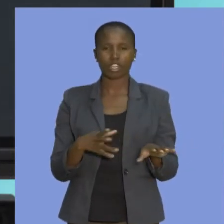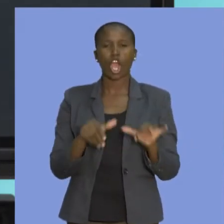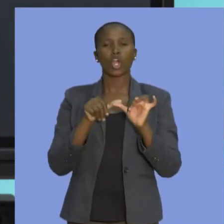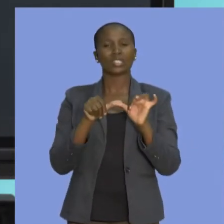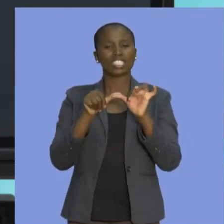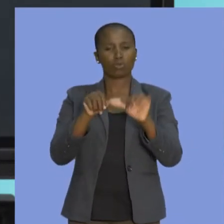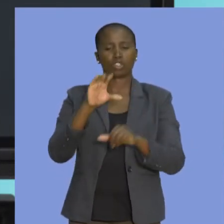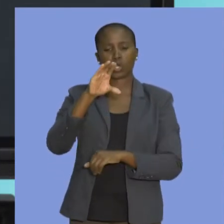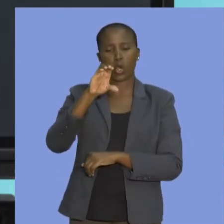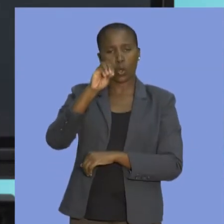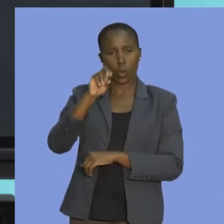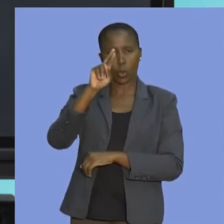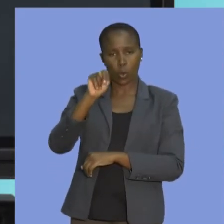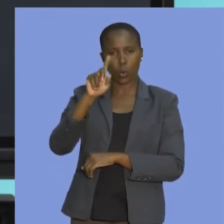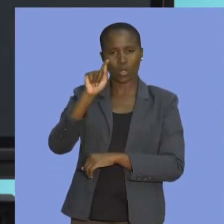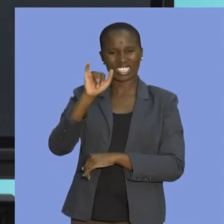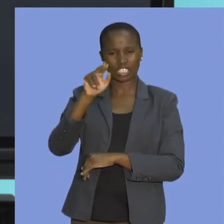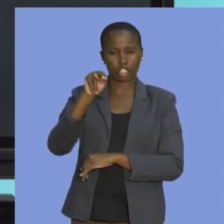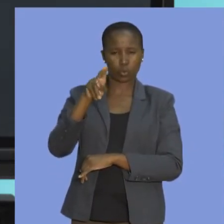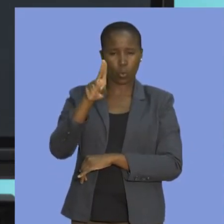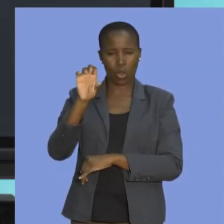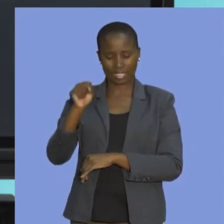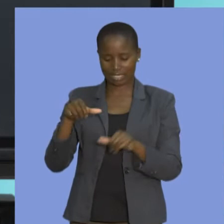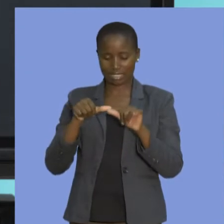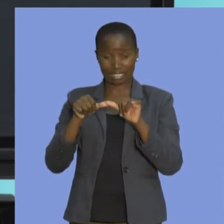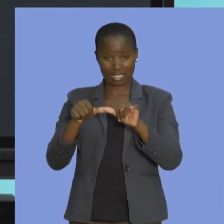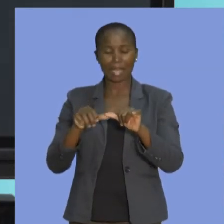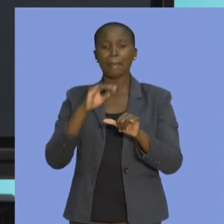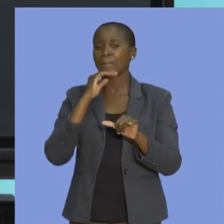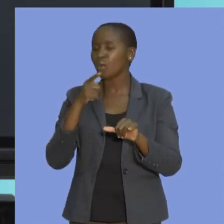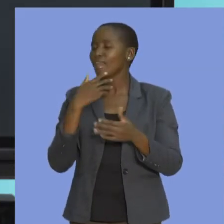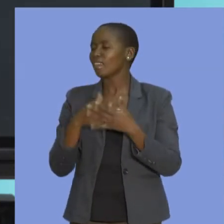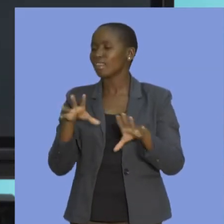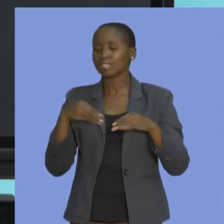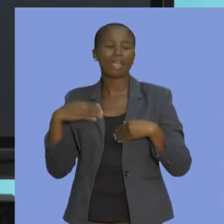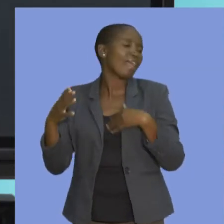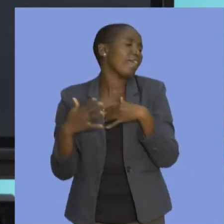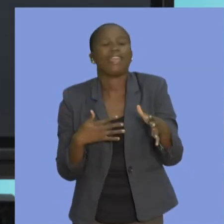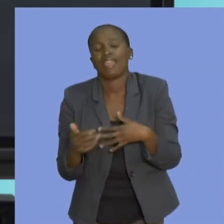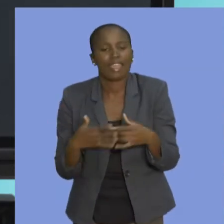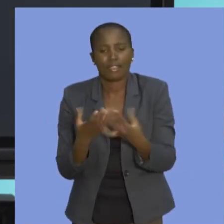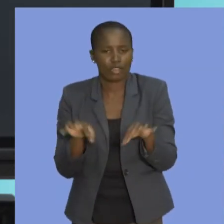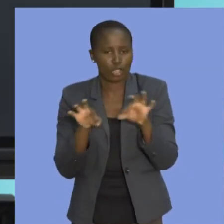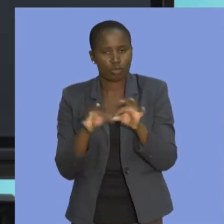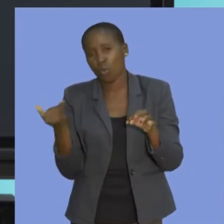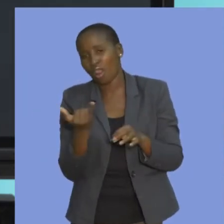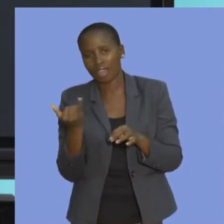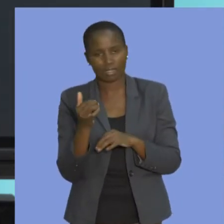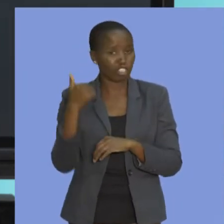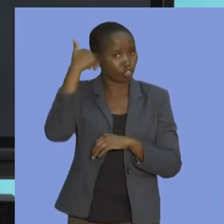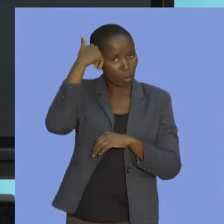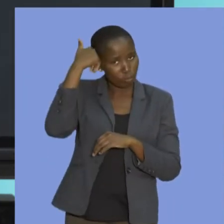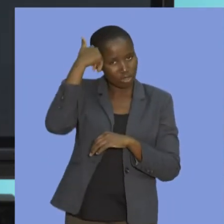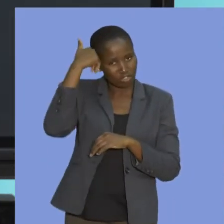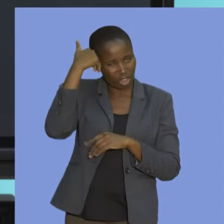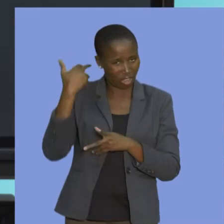can take any value, something like temperature. Today,